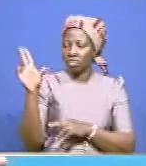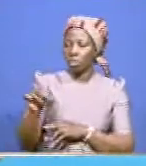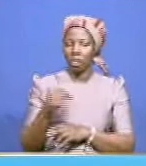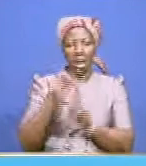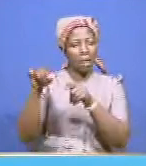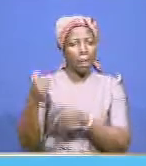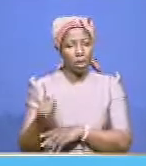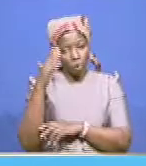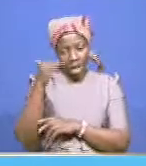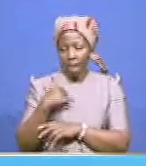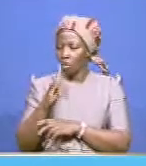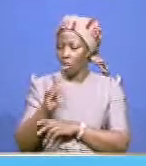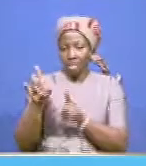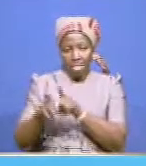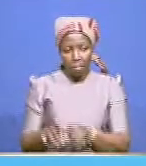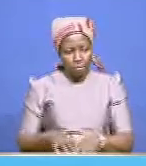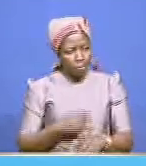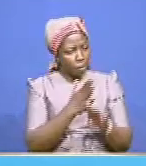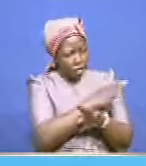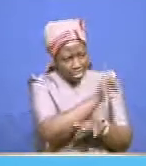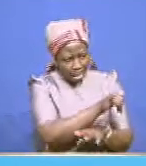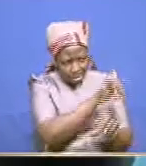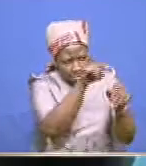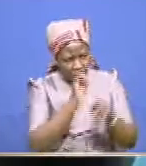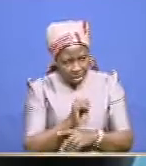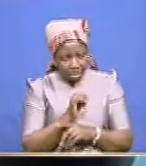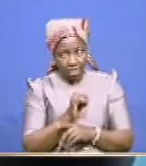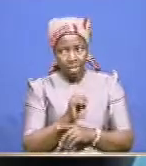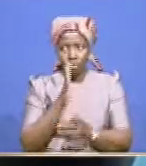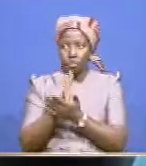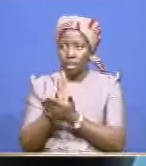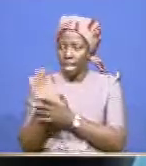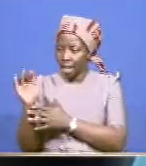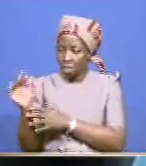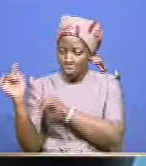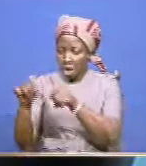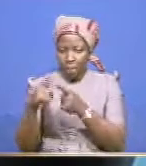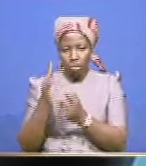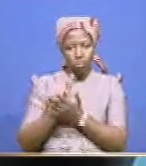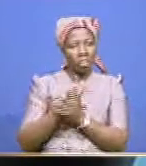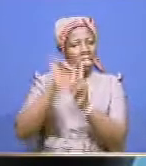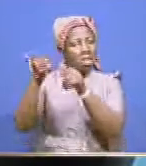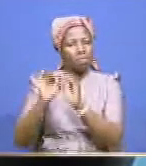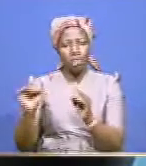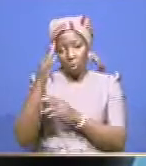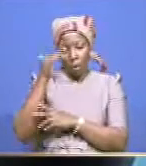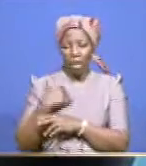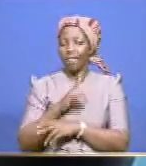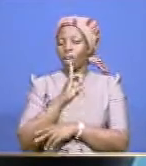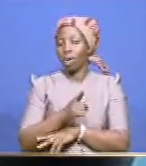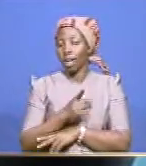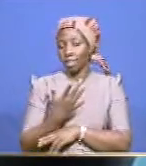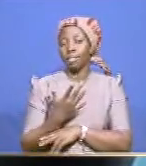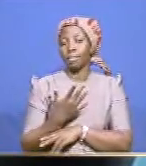had they come to Makueni? They requested to come to Makueni, but then they could not come because there's an injunction. I am aware the